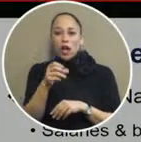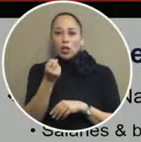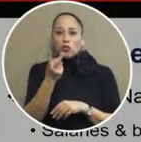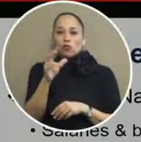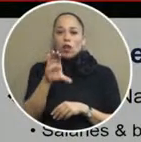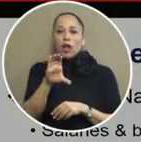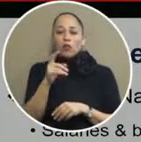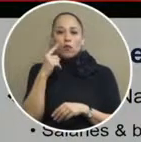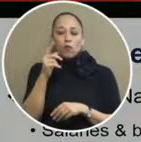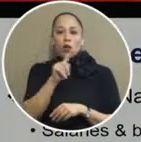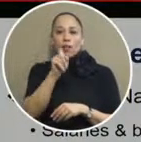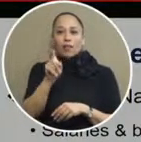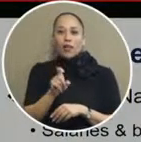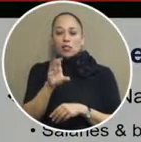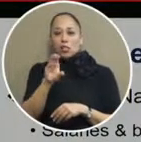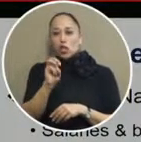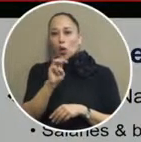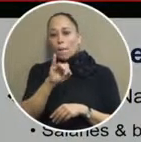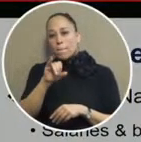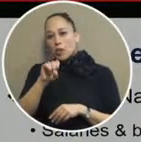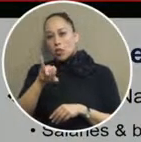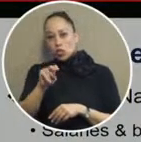from the Texas Commission on Arts.